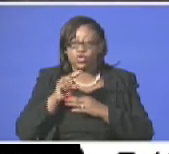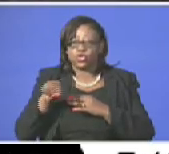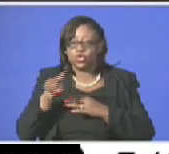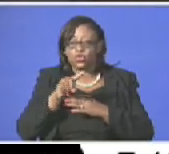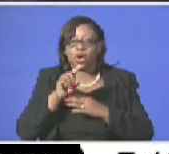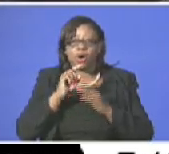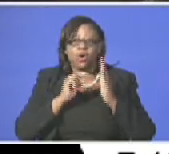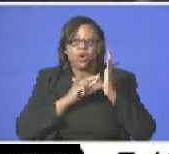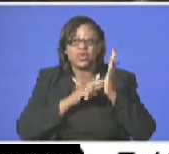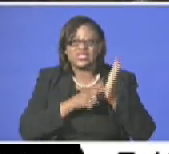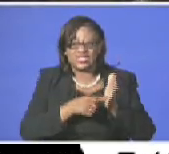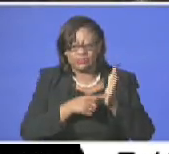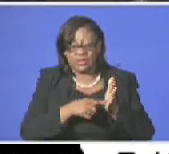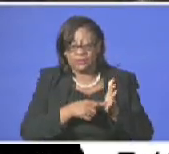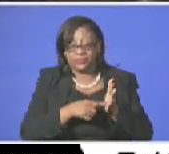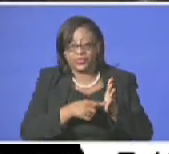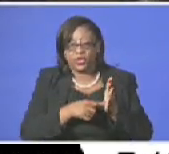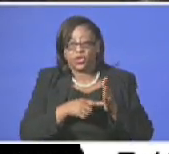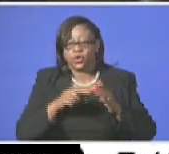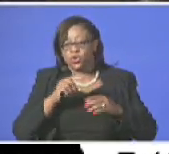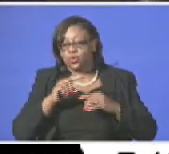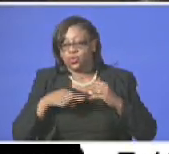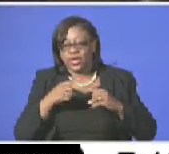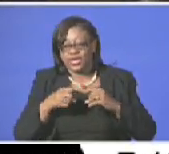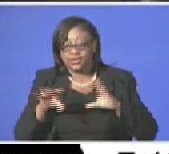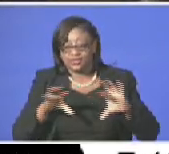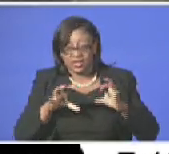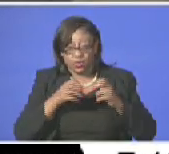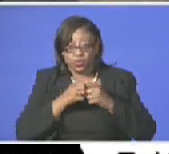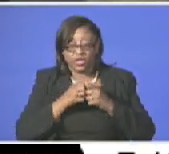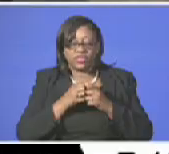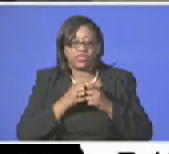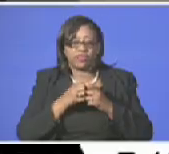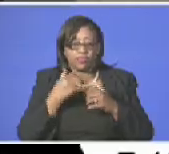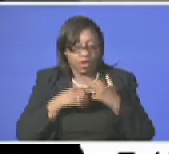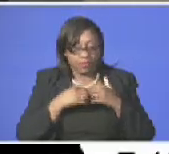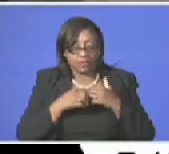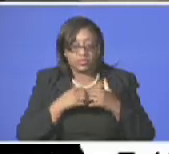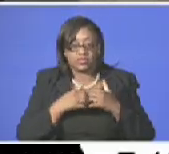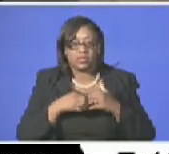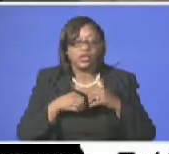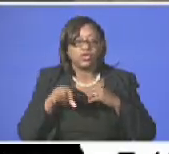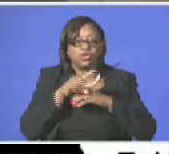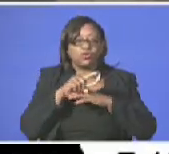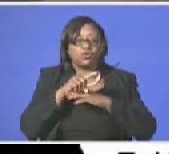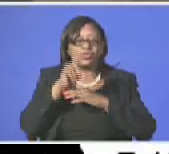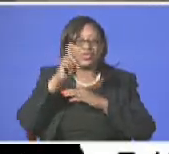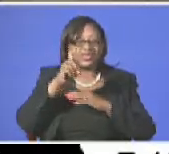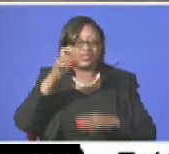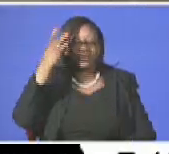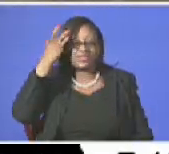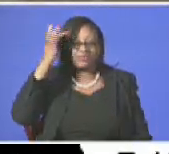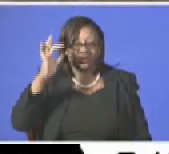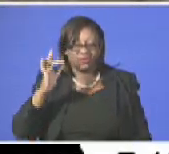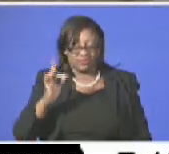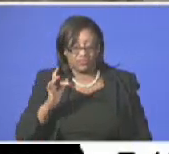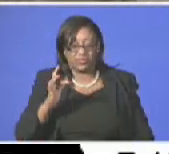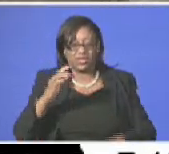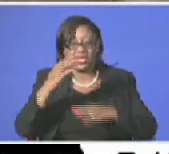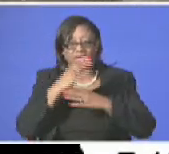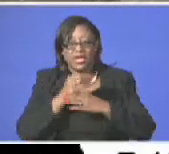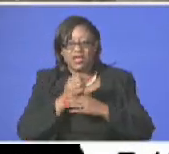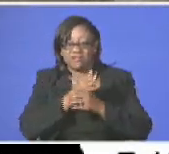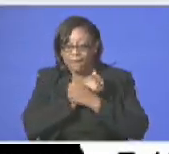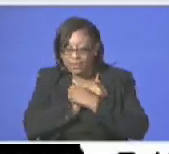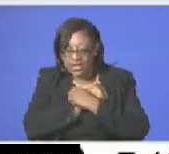display. When dealing with domestic-related matters, use common sense, fueled with empathy and